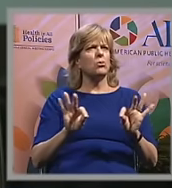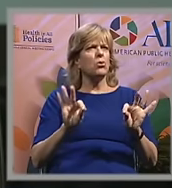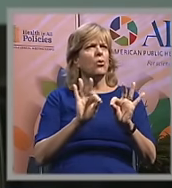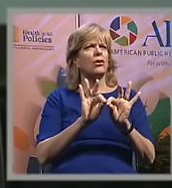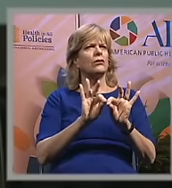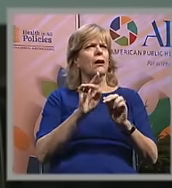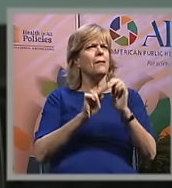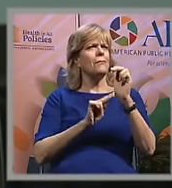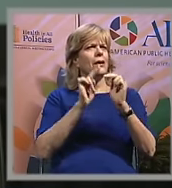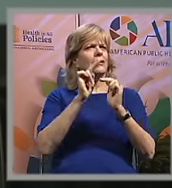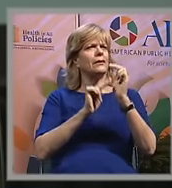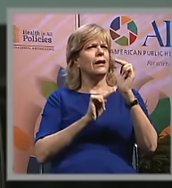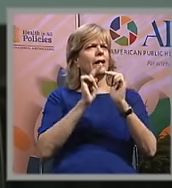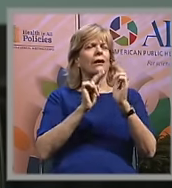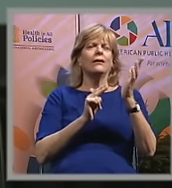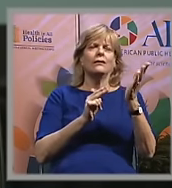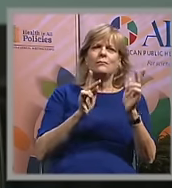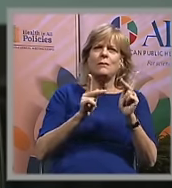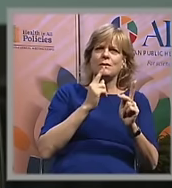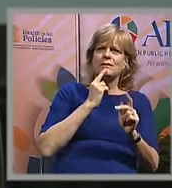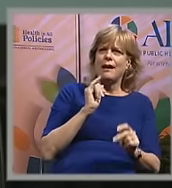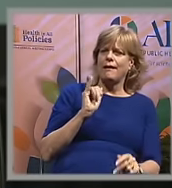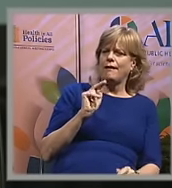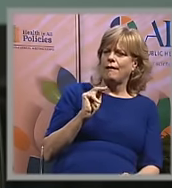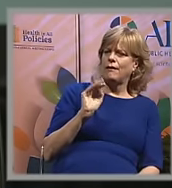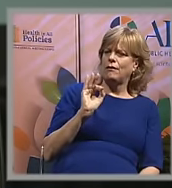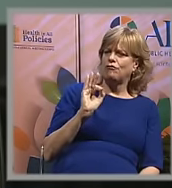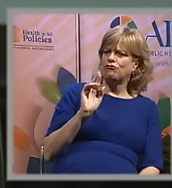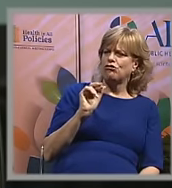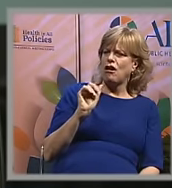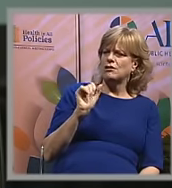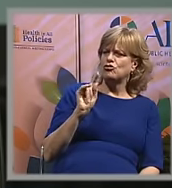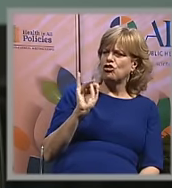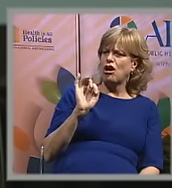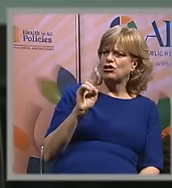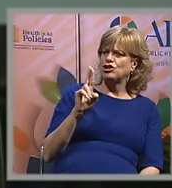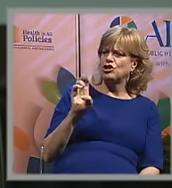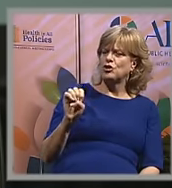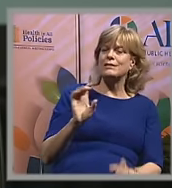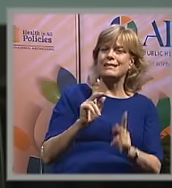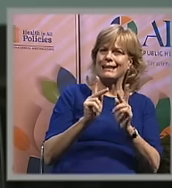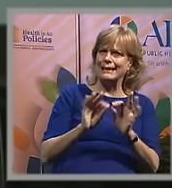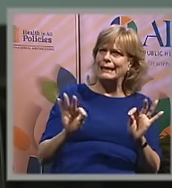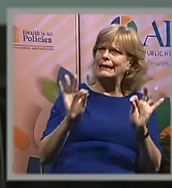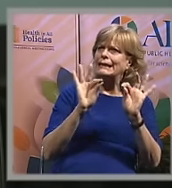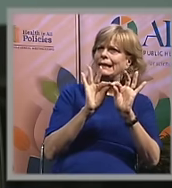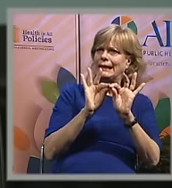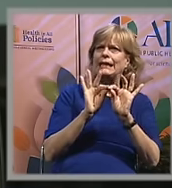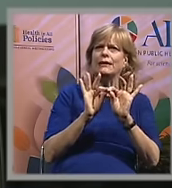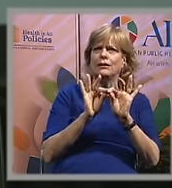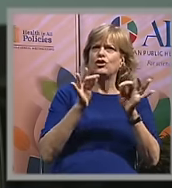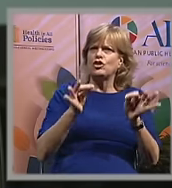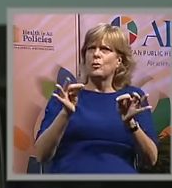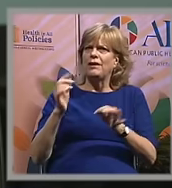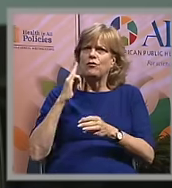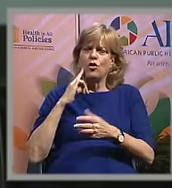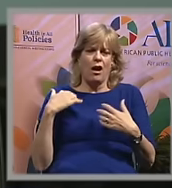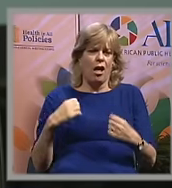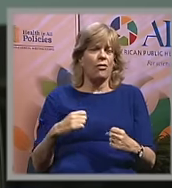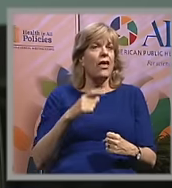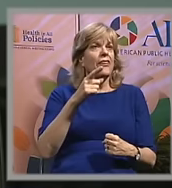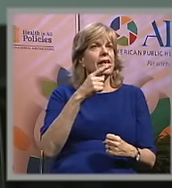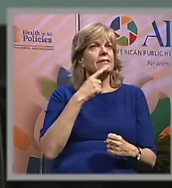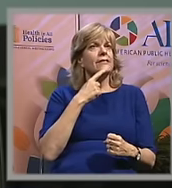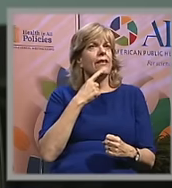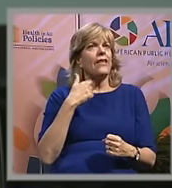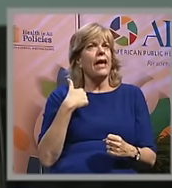of building and focusing on infrastructure as a key determinant for health, the challenge they have voiced to me is that they have a hard time